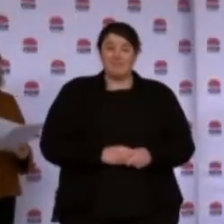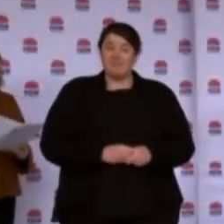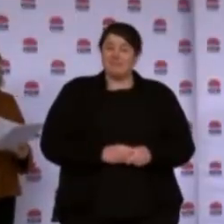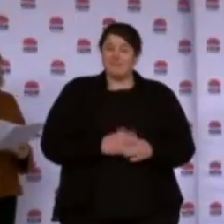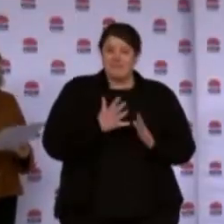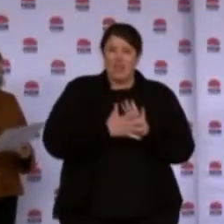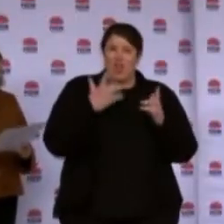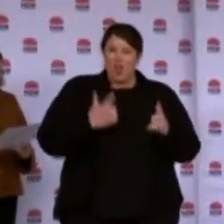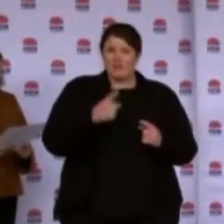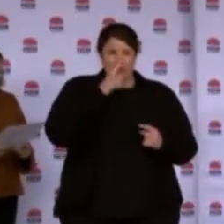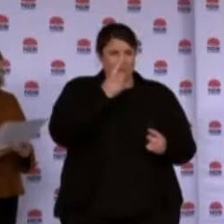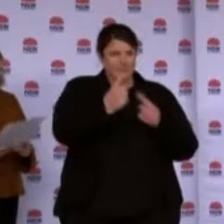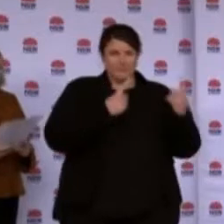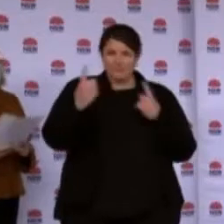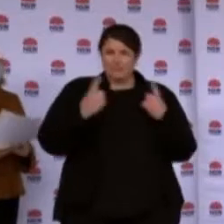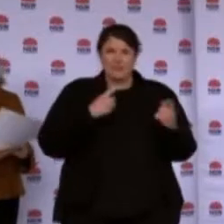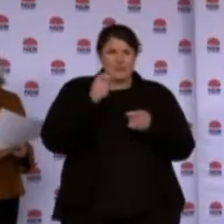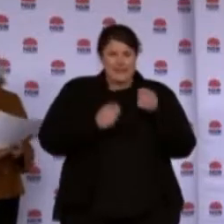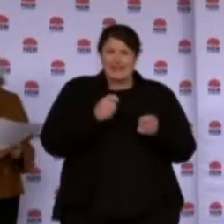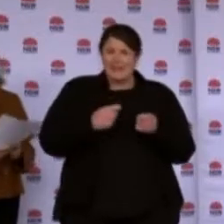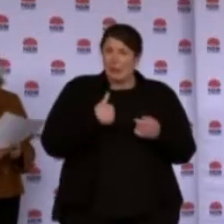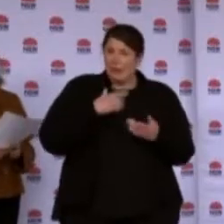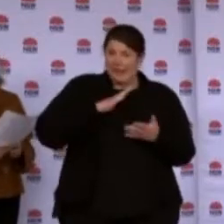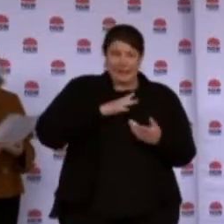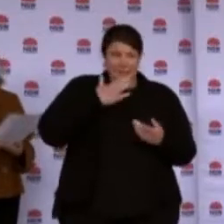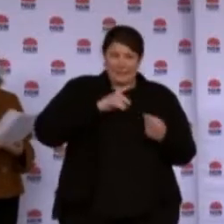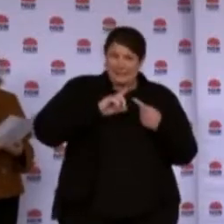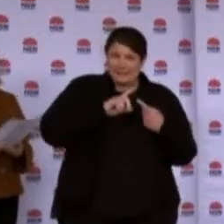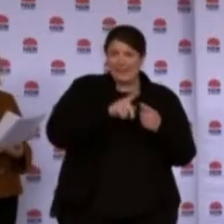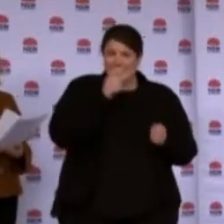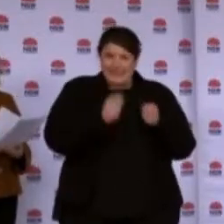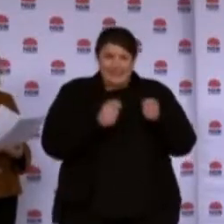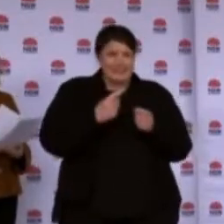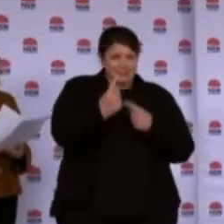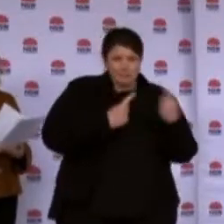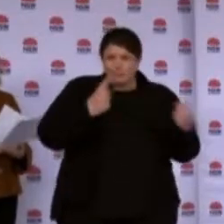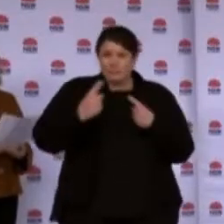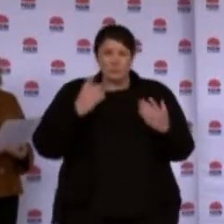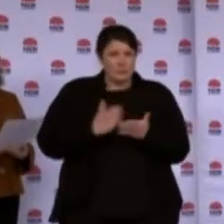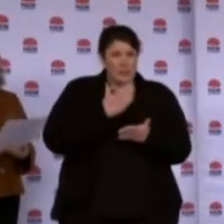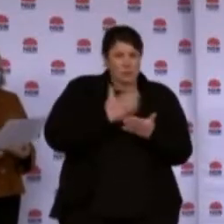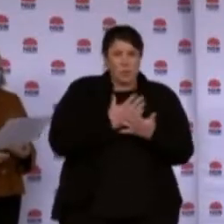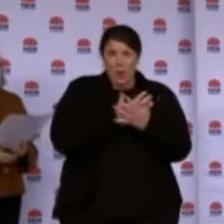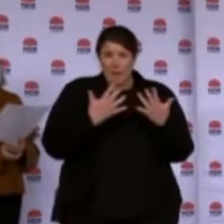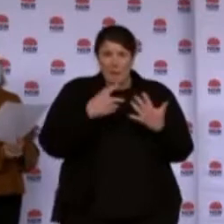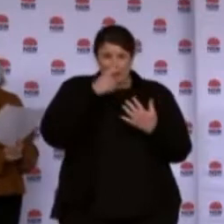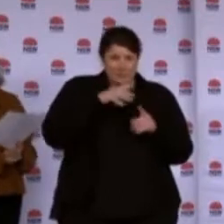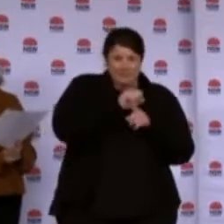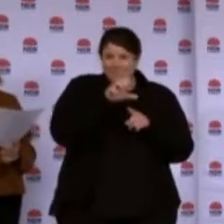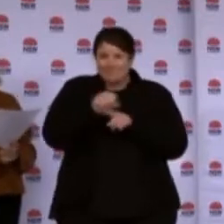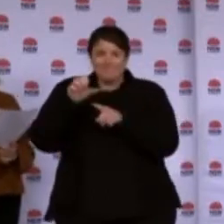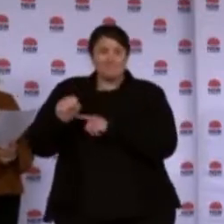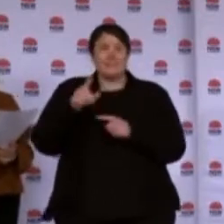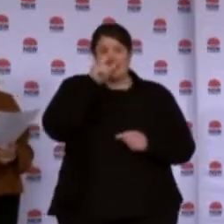holding high in terms of the rates of testing. We desperately need that to continue to make sure we're capturing all the cases of community transmission out